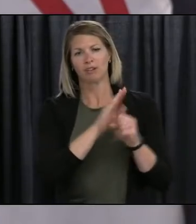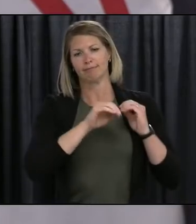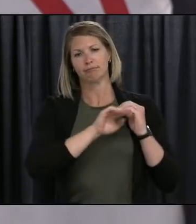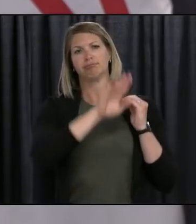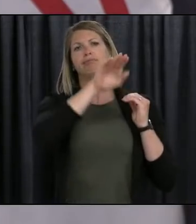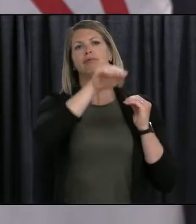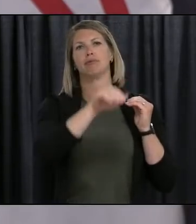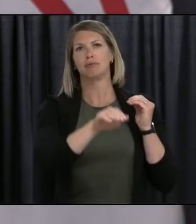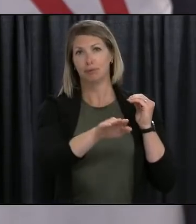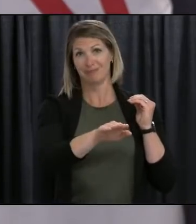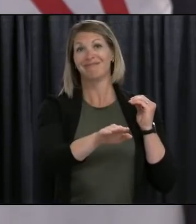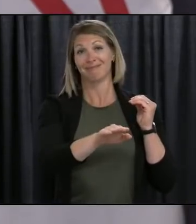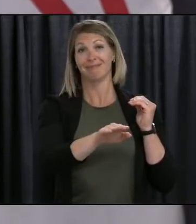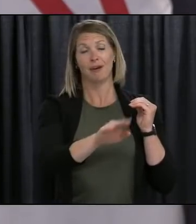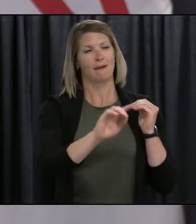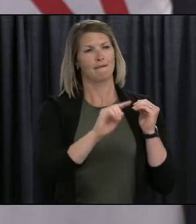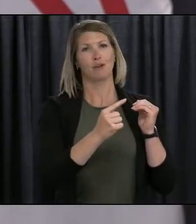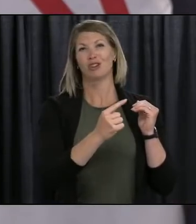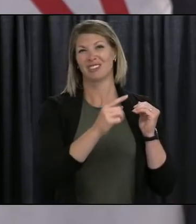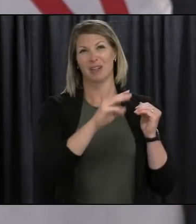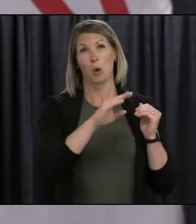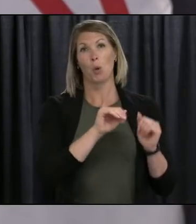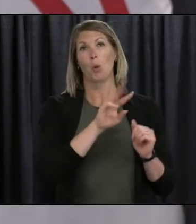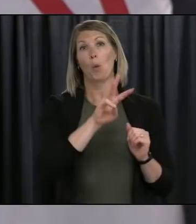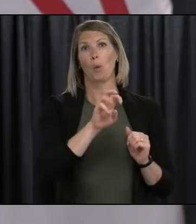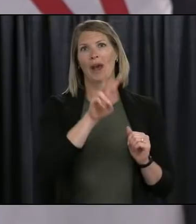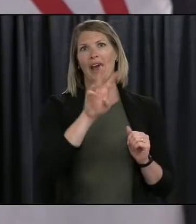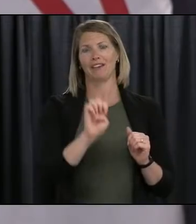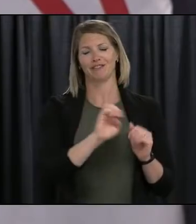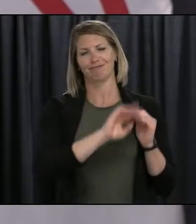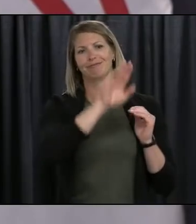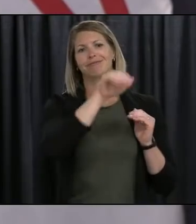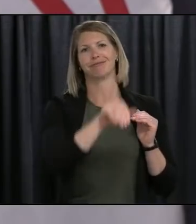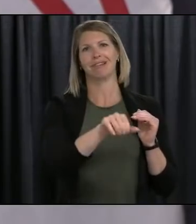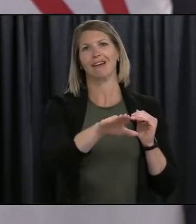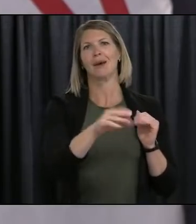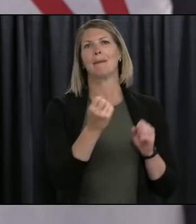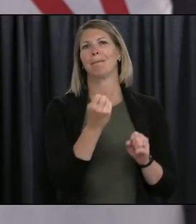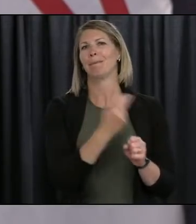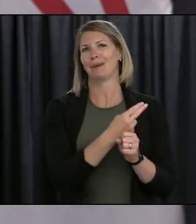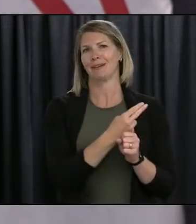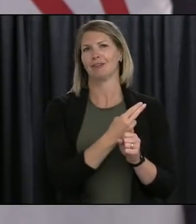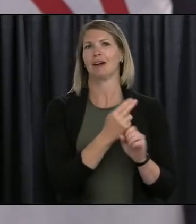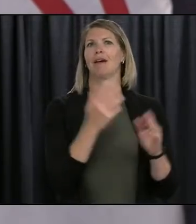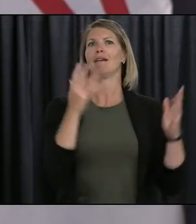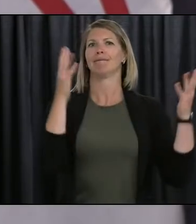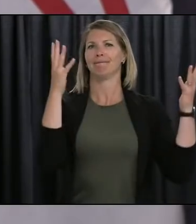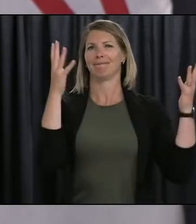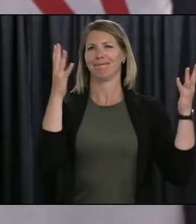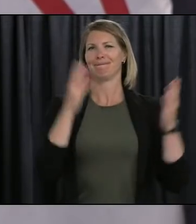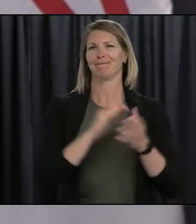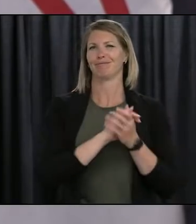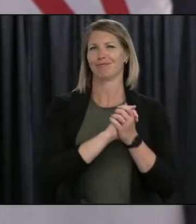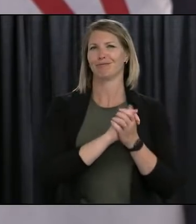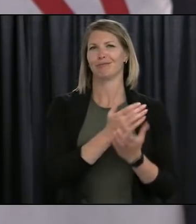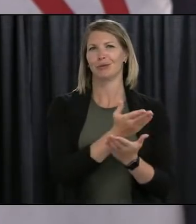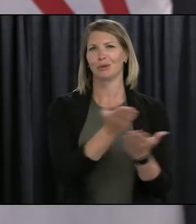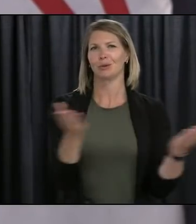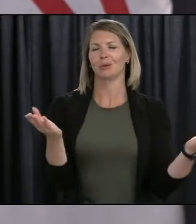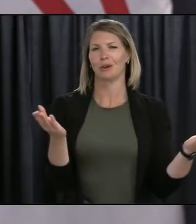working, as you know, tirelessly since March to put important health measures in place to protect you and your